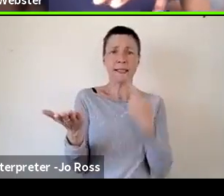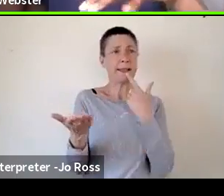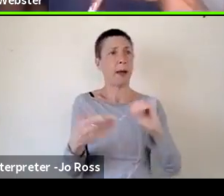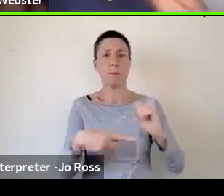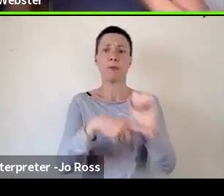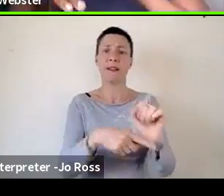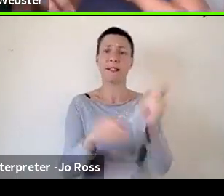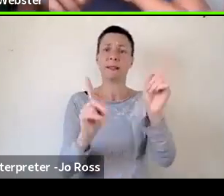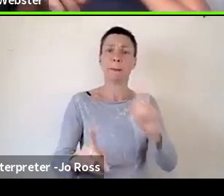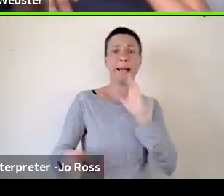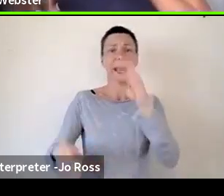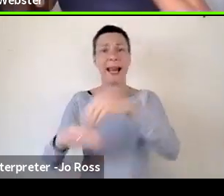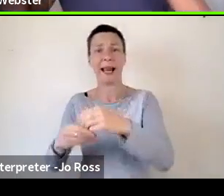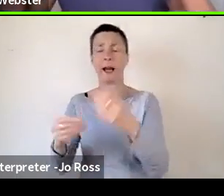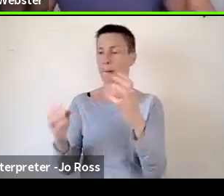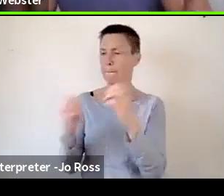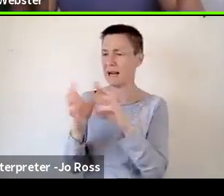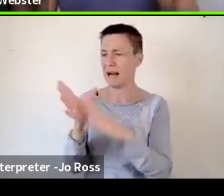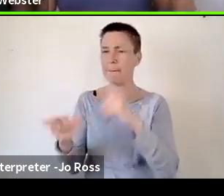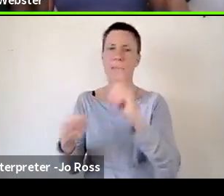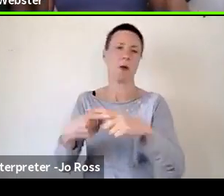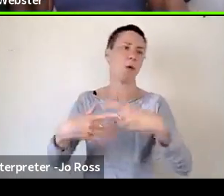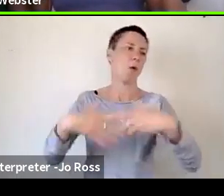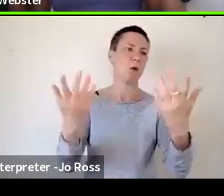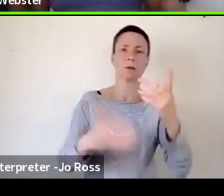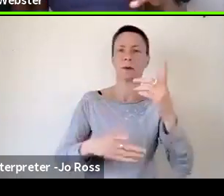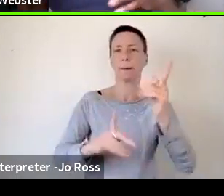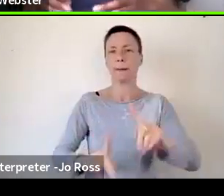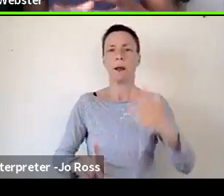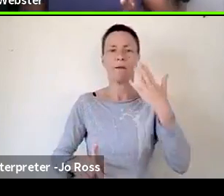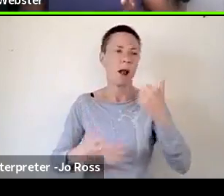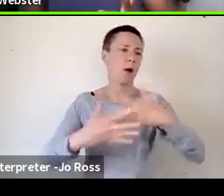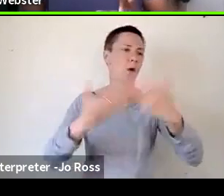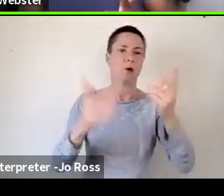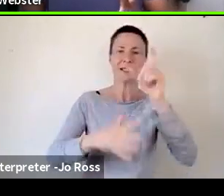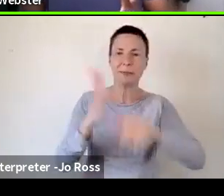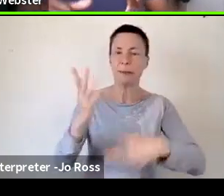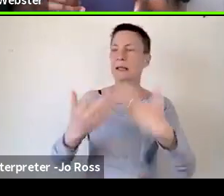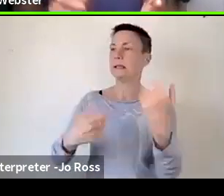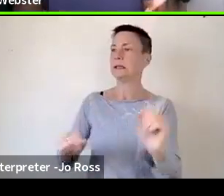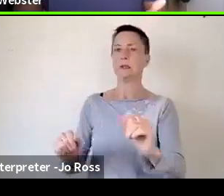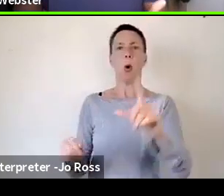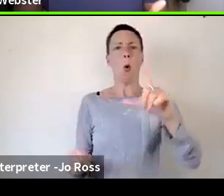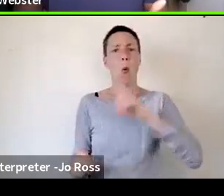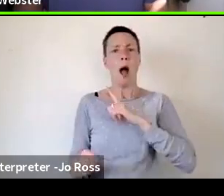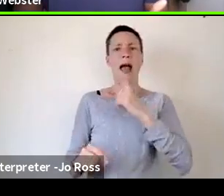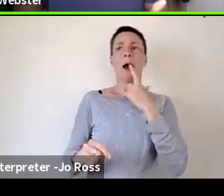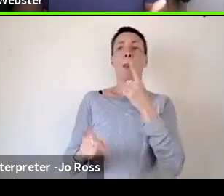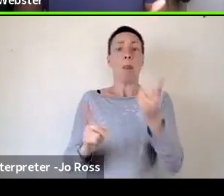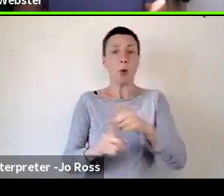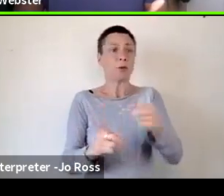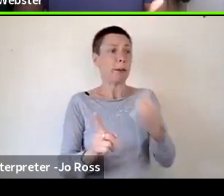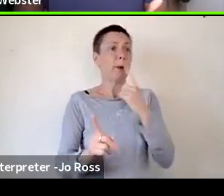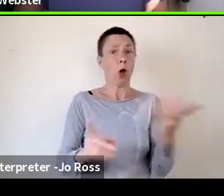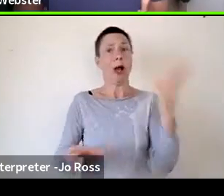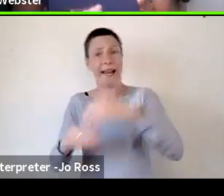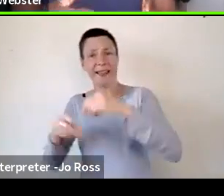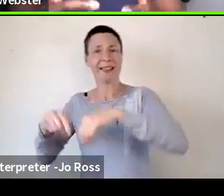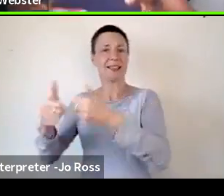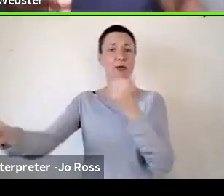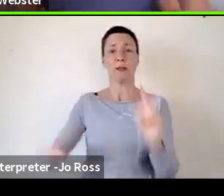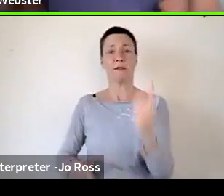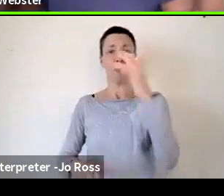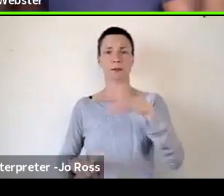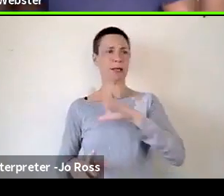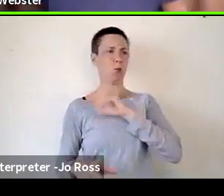roles, whether it be BAME or whatever, you know, people of colour, people with disabilities, you know, women in the later years of life, you